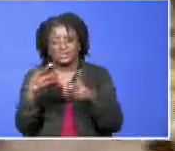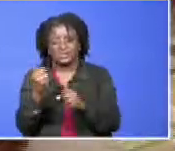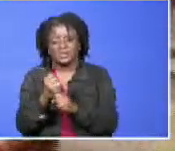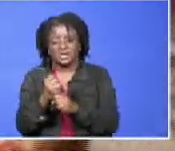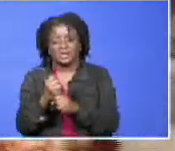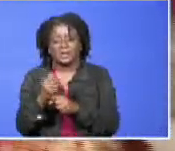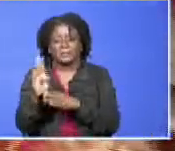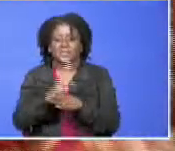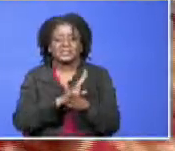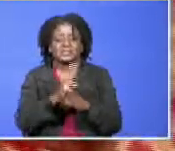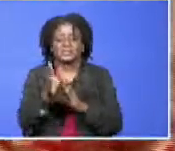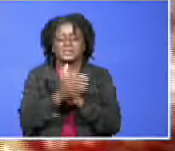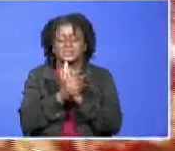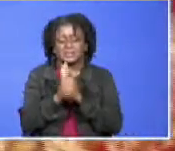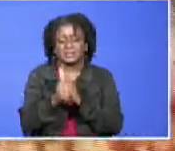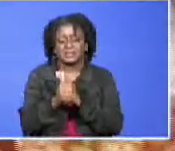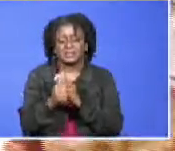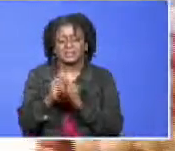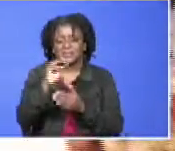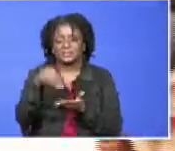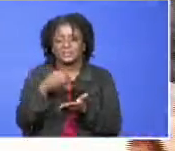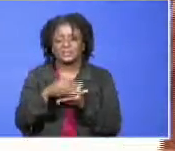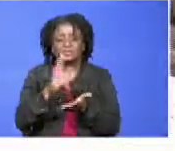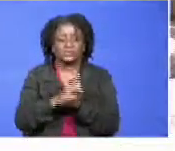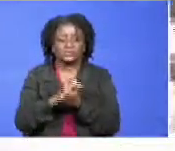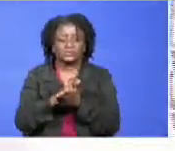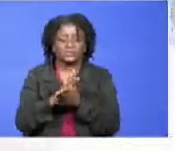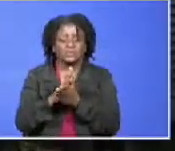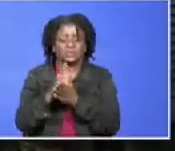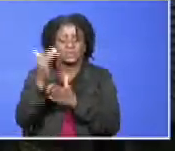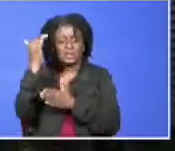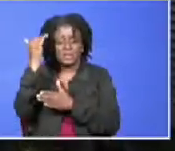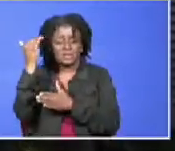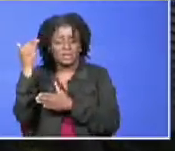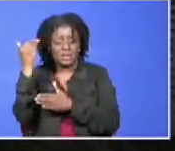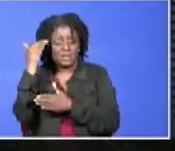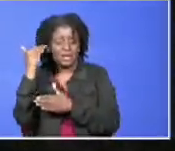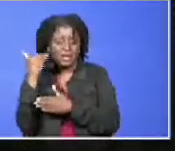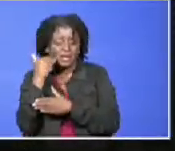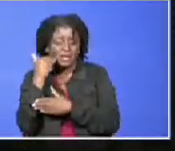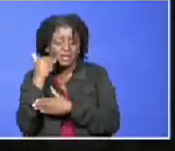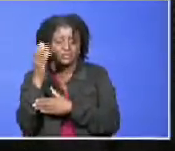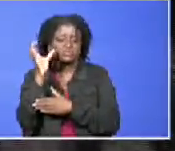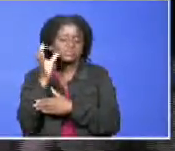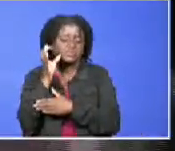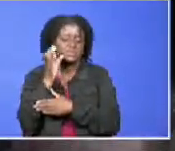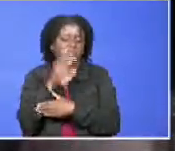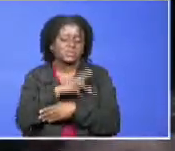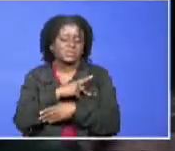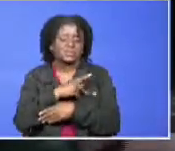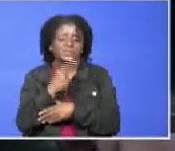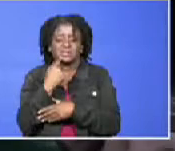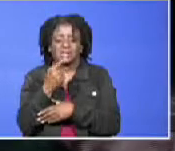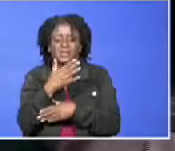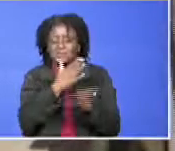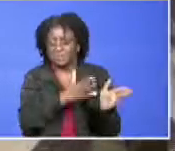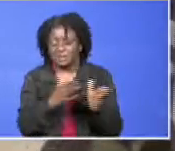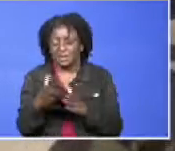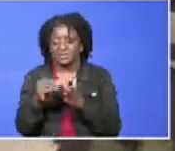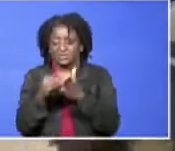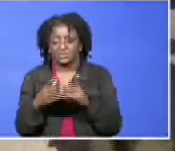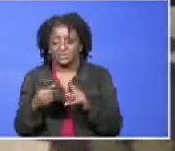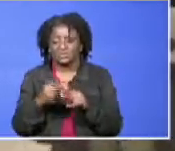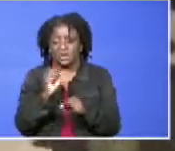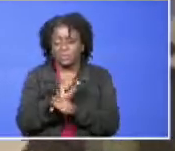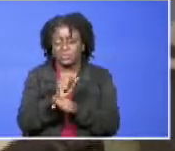business skills. Middle school head Christina Knoll says the department is preparing students to operate their own businesses. We showed